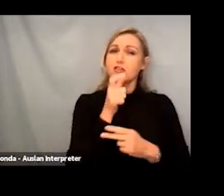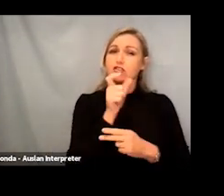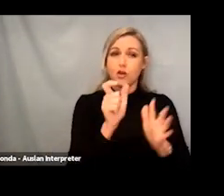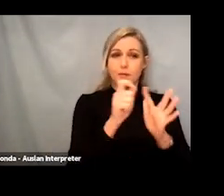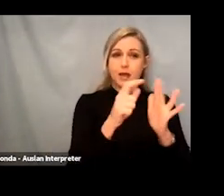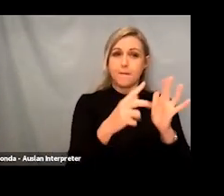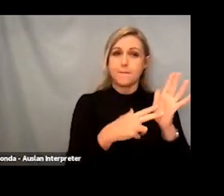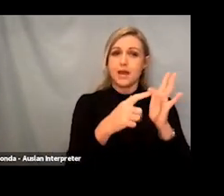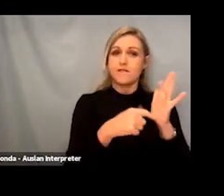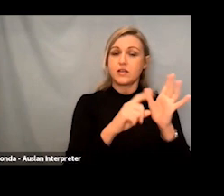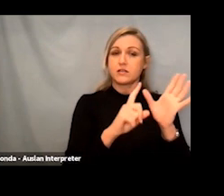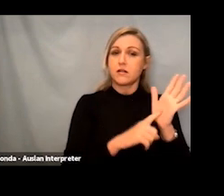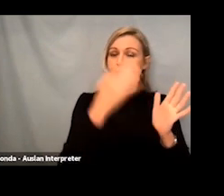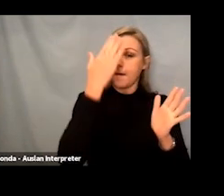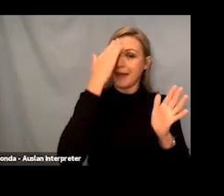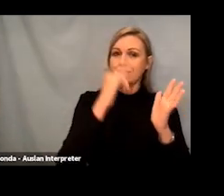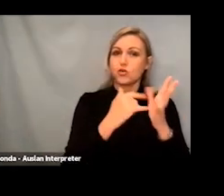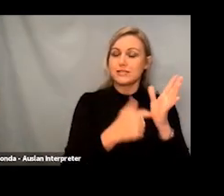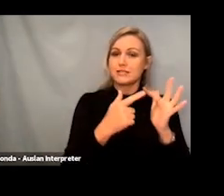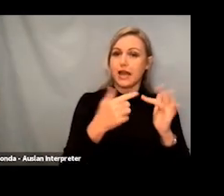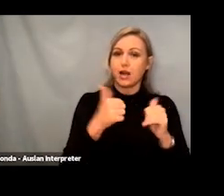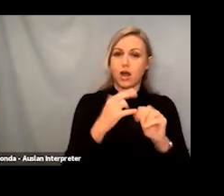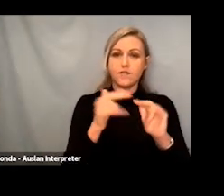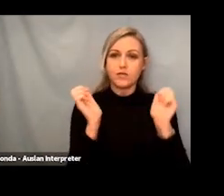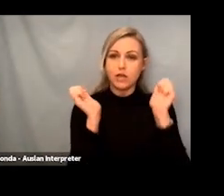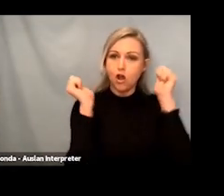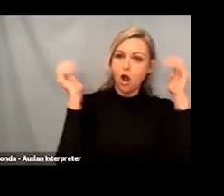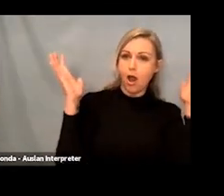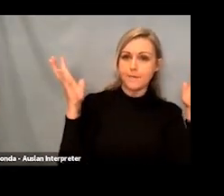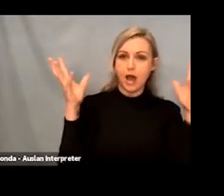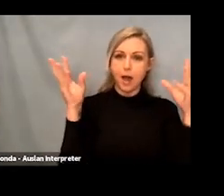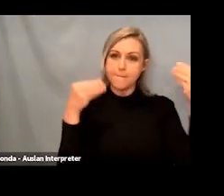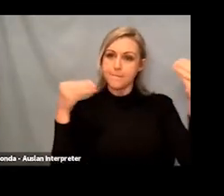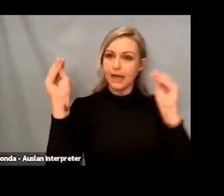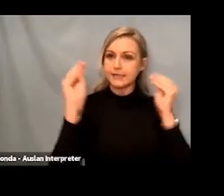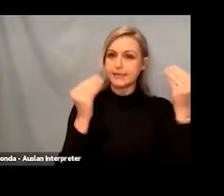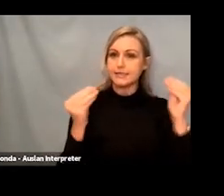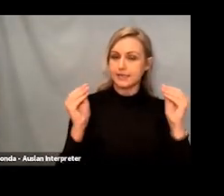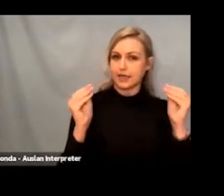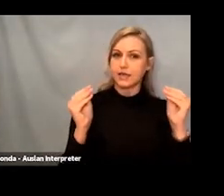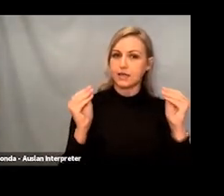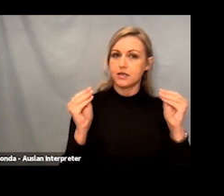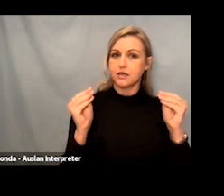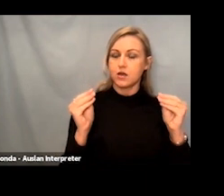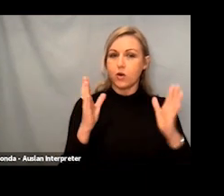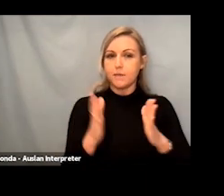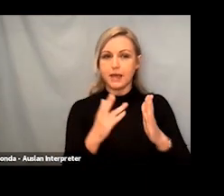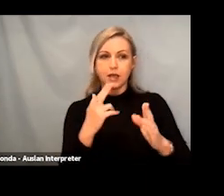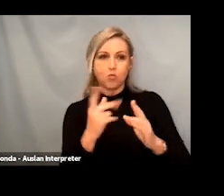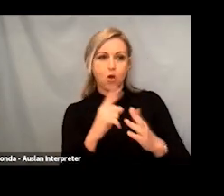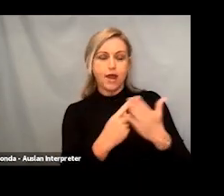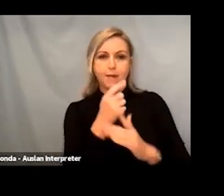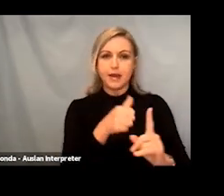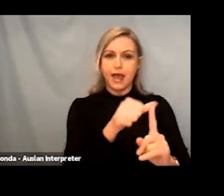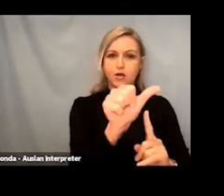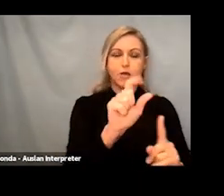define as states of transient hyperplasticity in which outcomes are critically dependent on